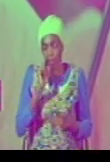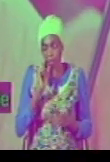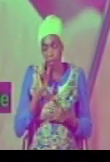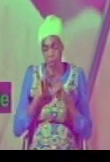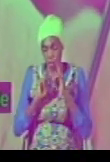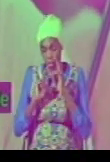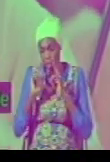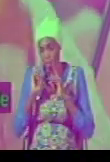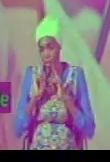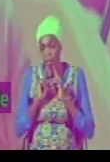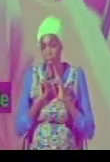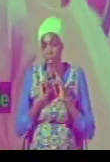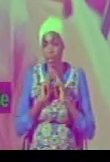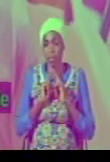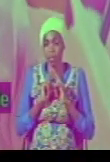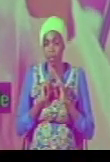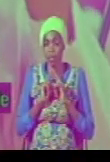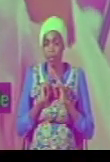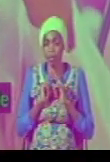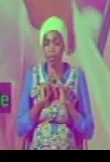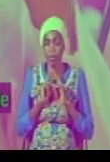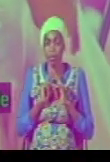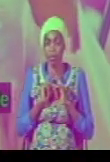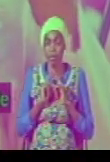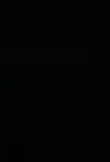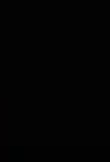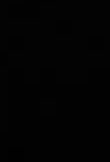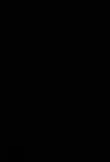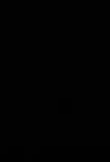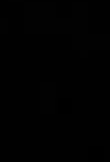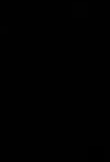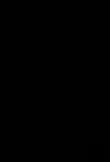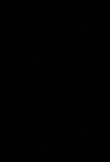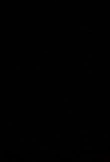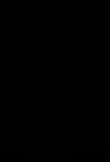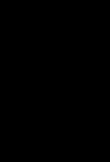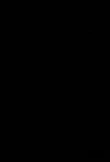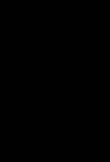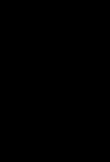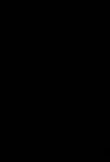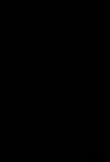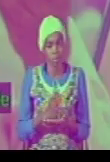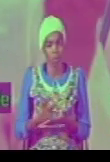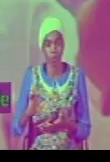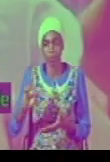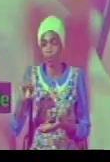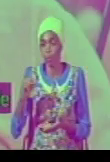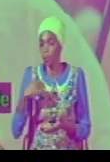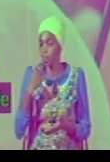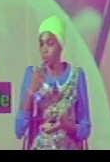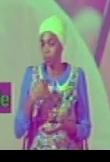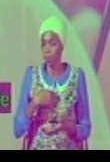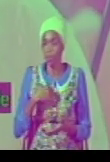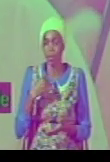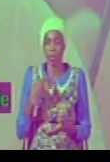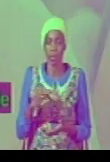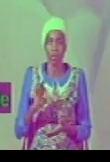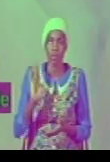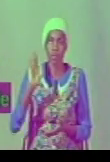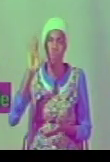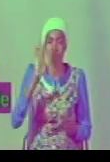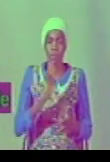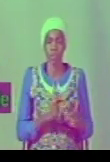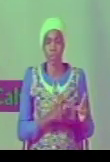cried. Then one day someone told me of your mercy